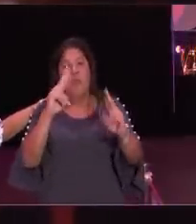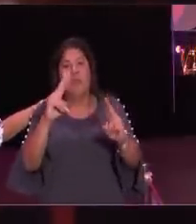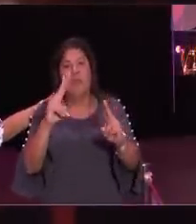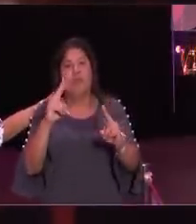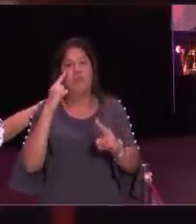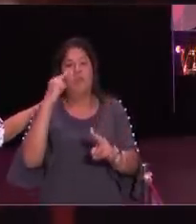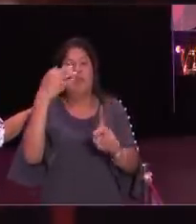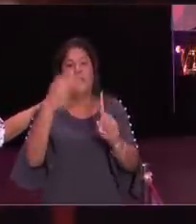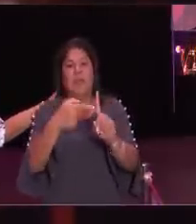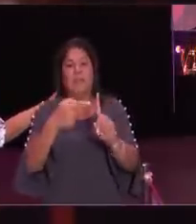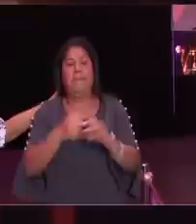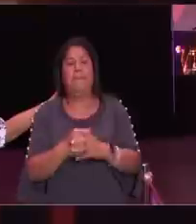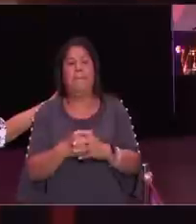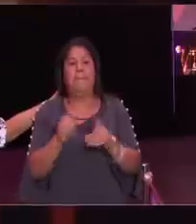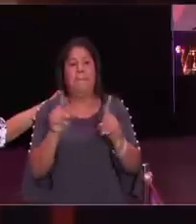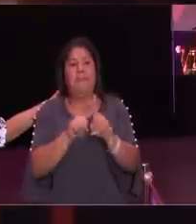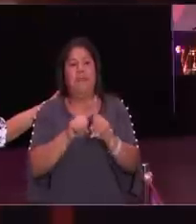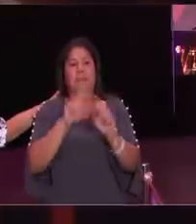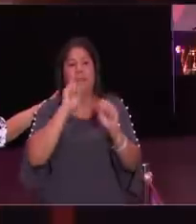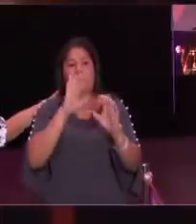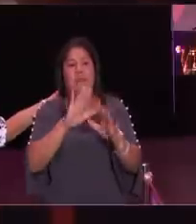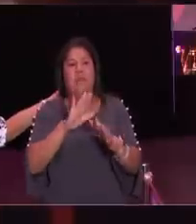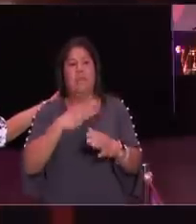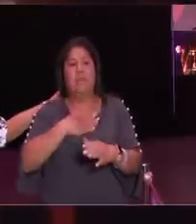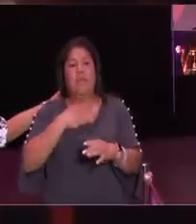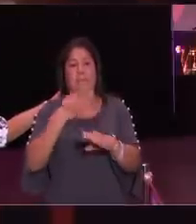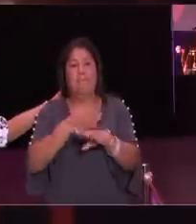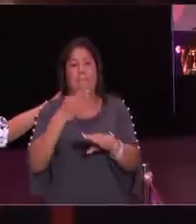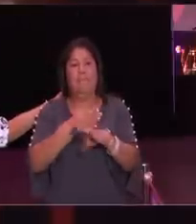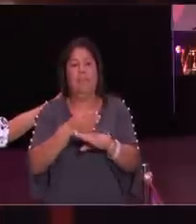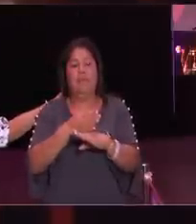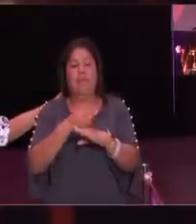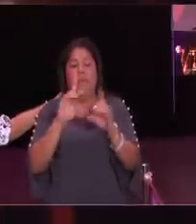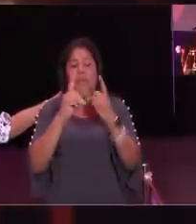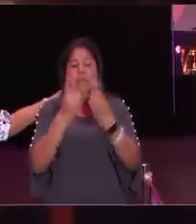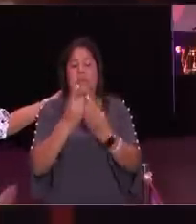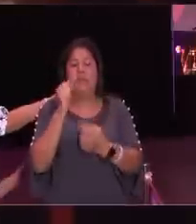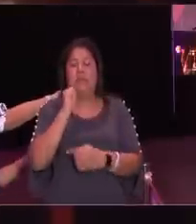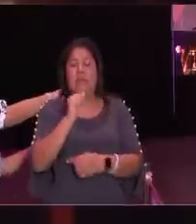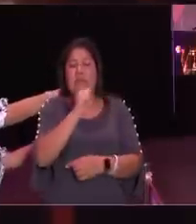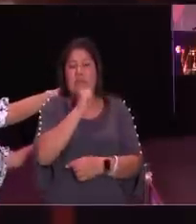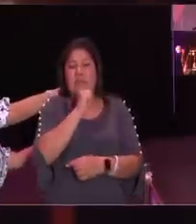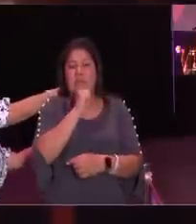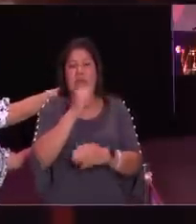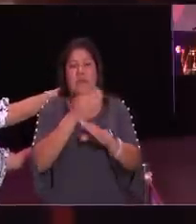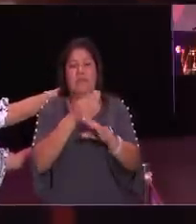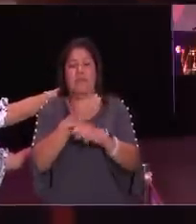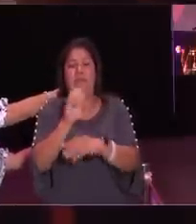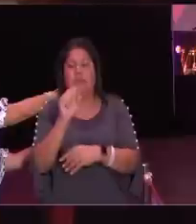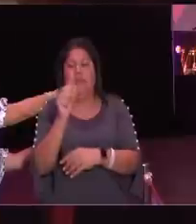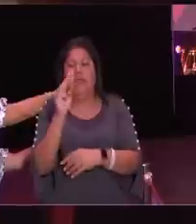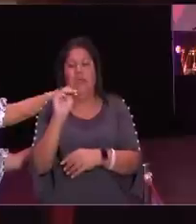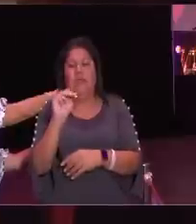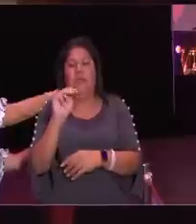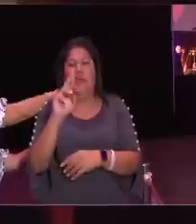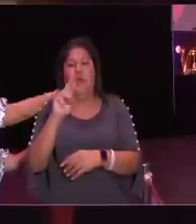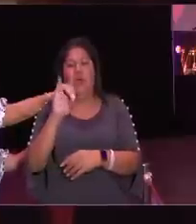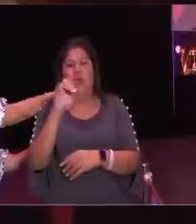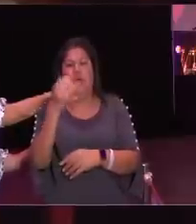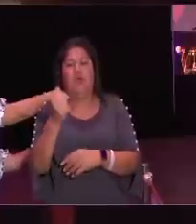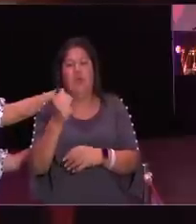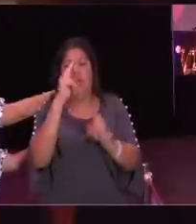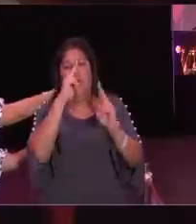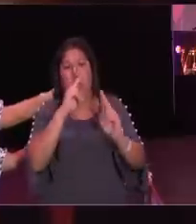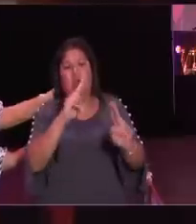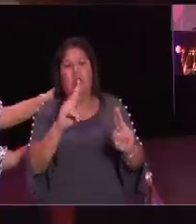thank God for him. Also very blessed that my bishop of the District of Arizona, Bishop Sam Rojas, he is here, and I want to honor